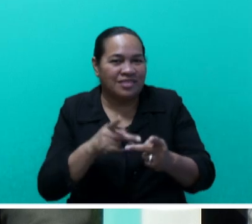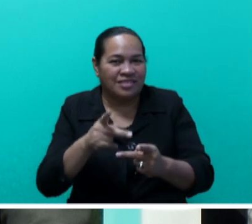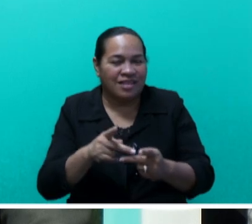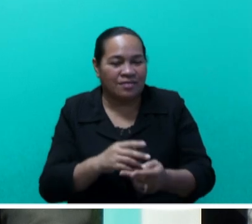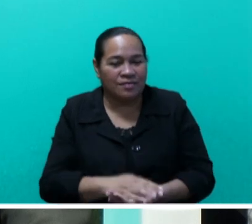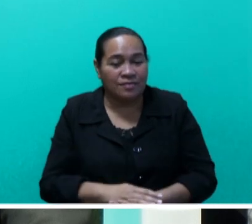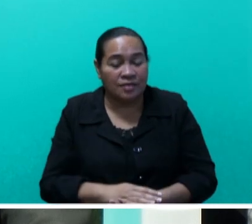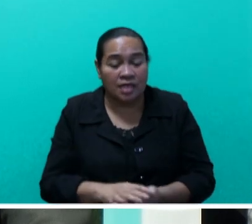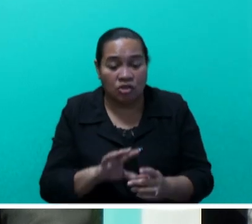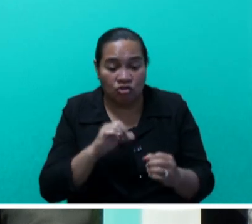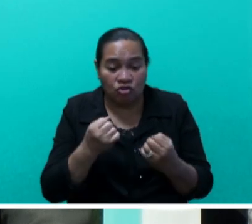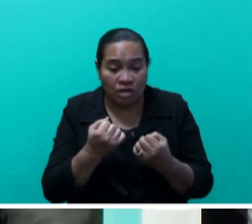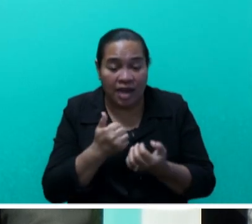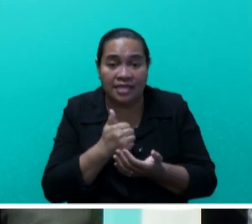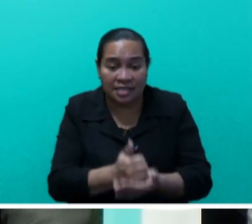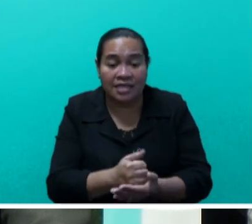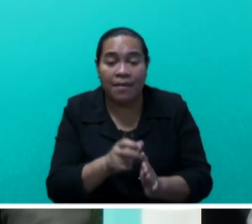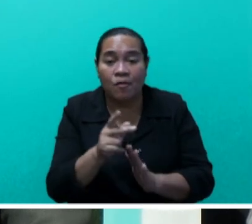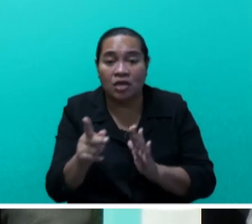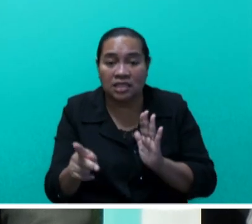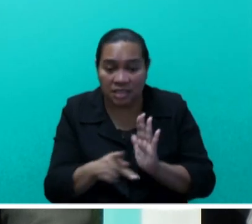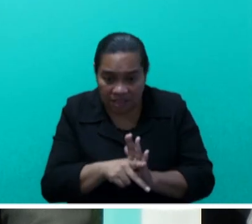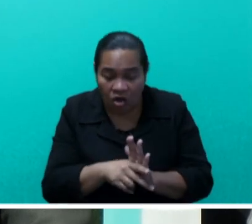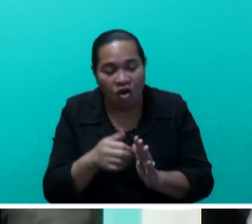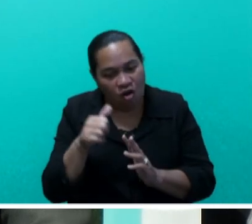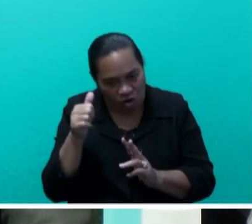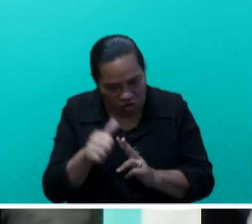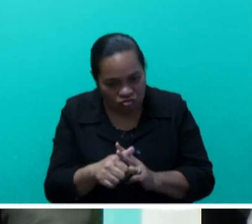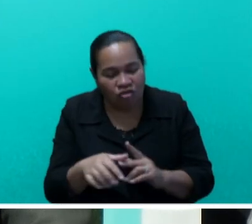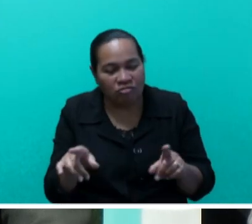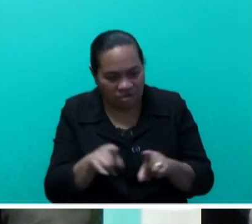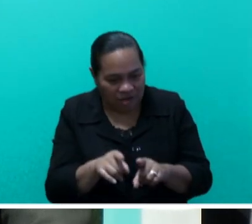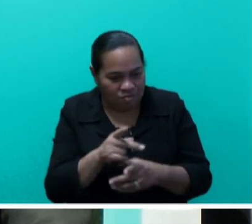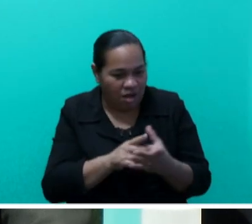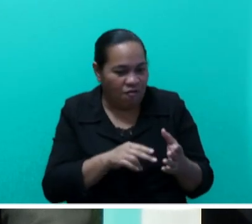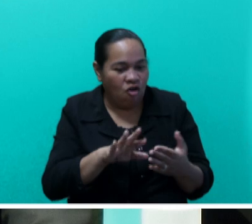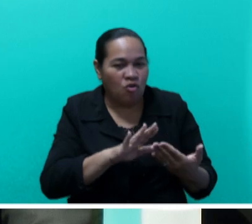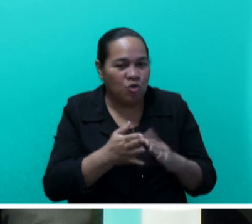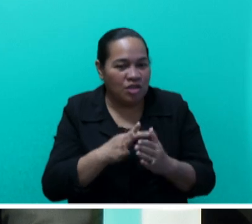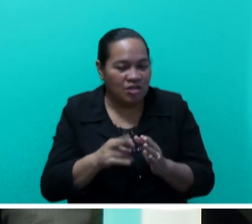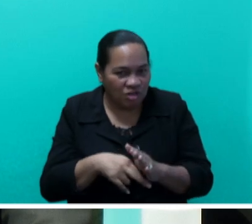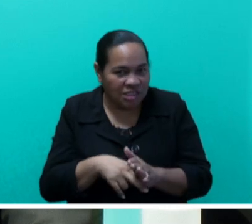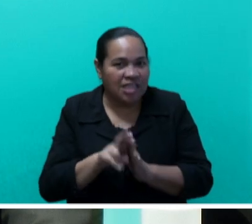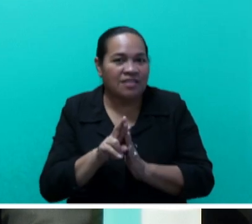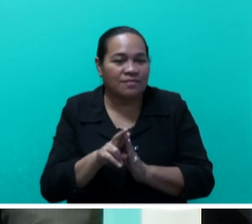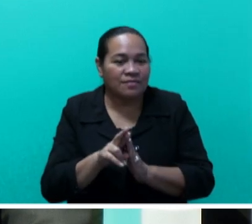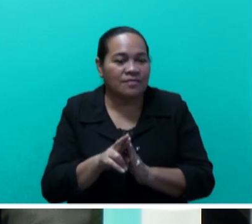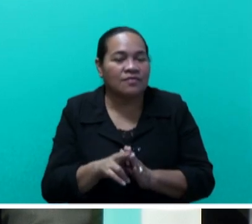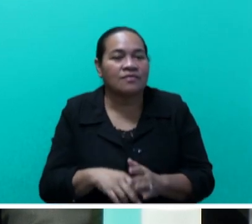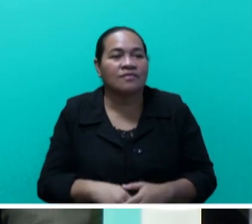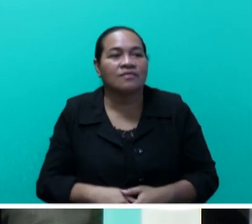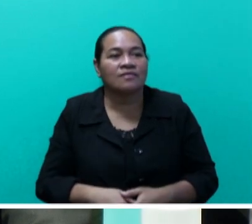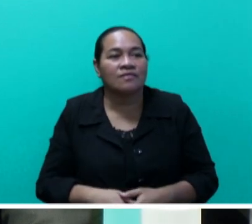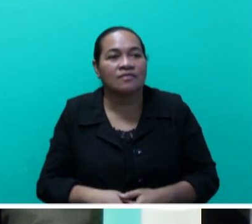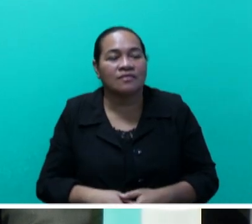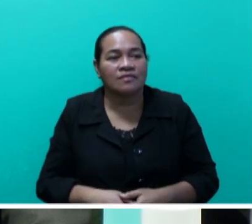The social assistance policy was also part of this public policy for community resilience reform area.